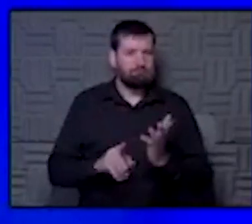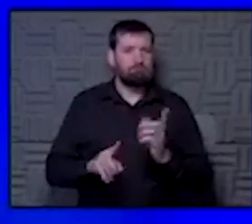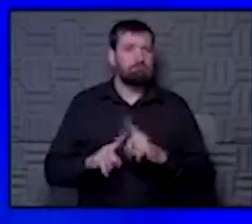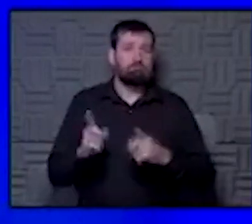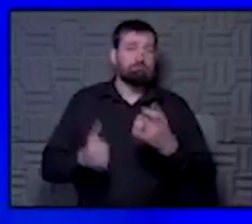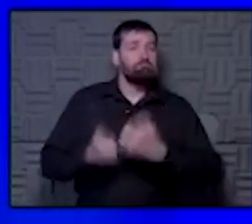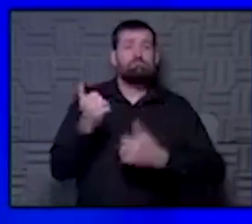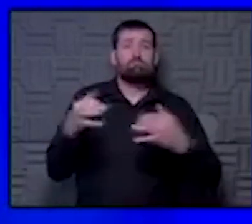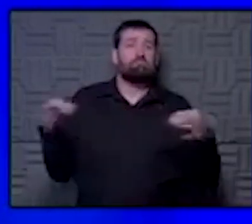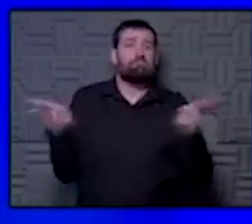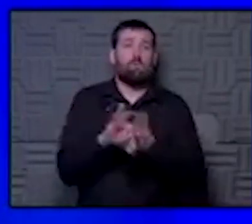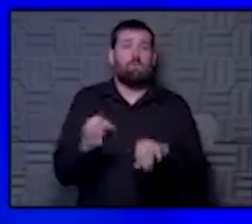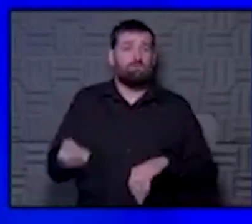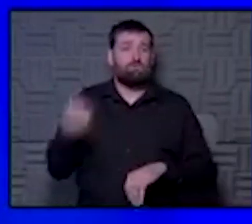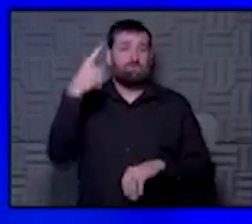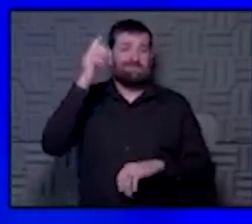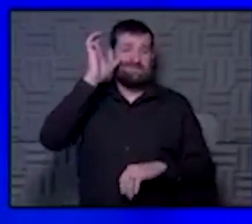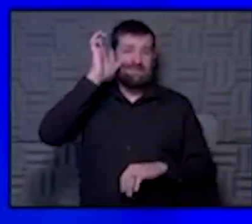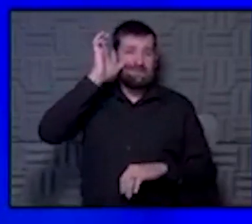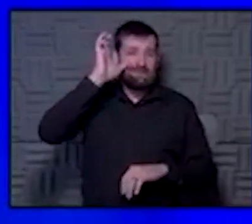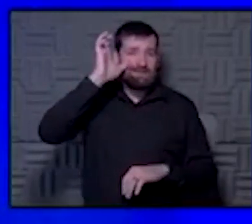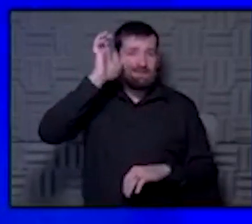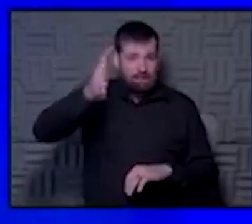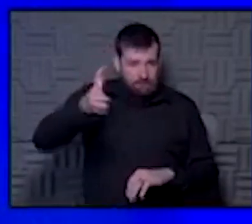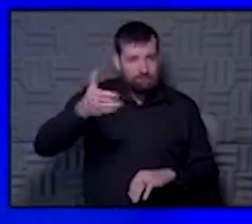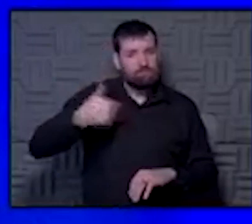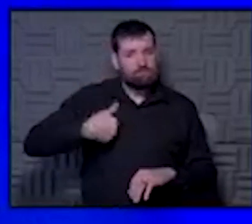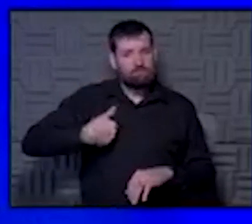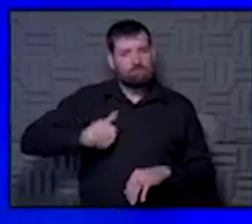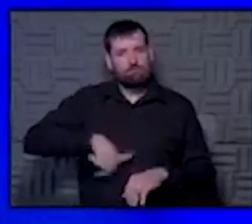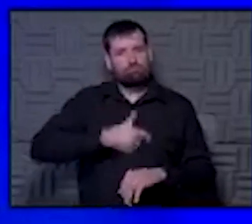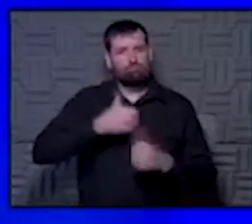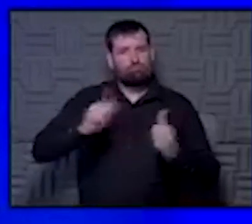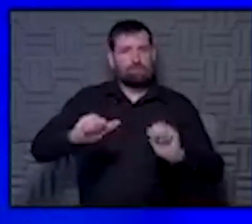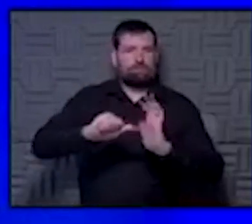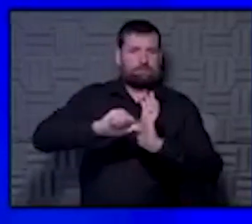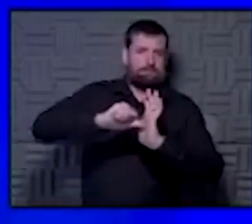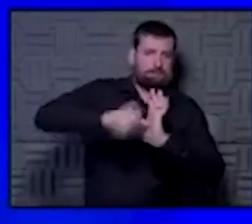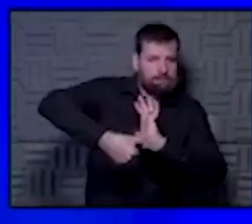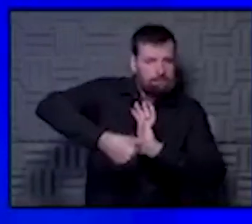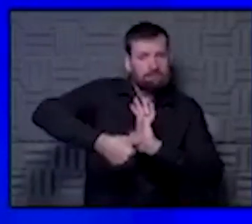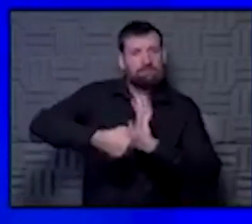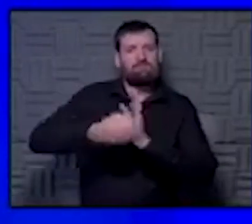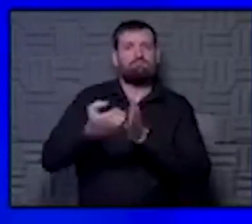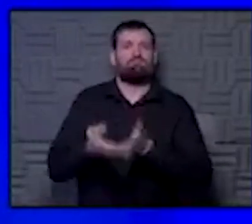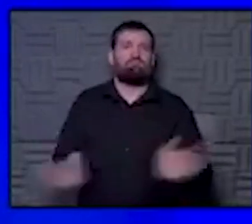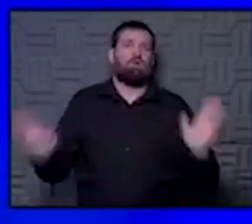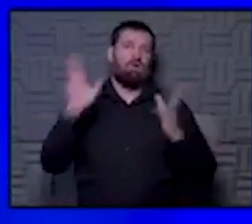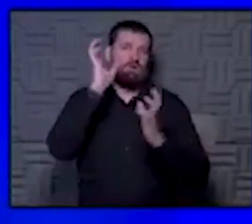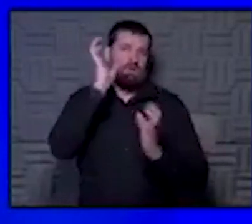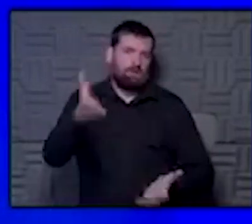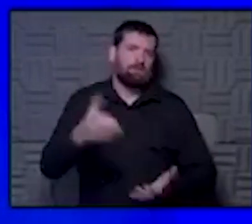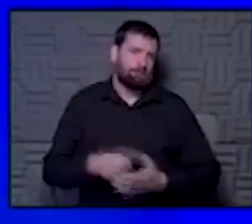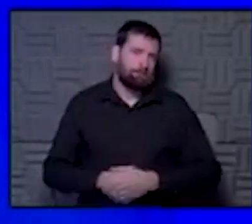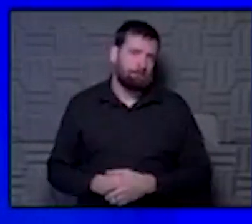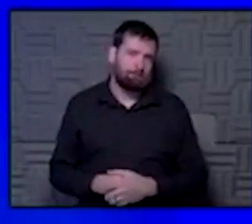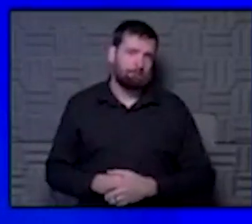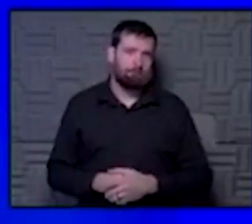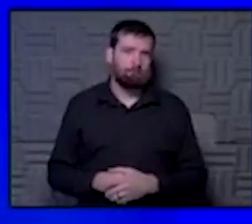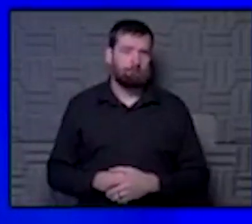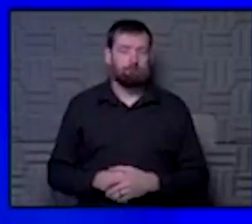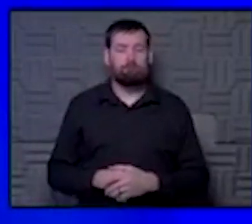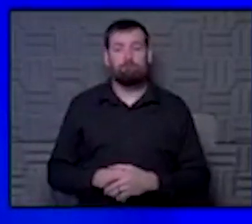biggest thing to understand is the concepts, and we've been trying to push the broad concepts.